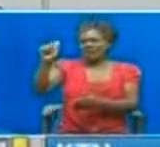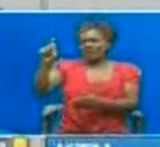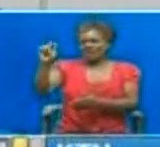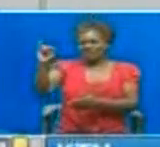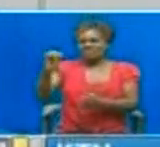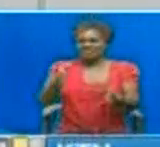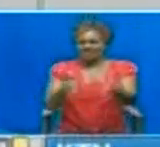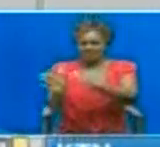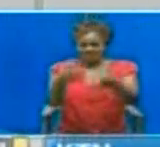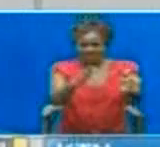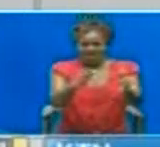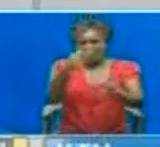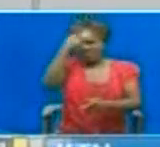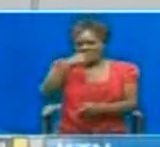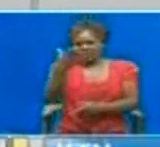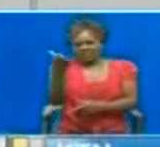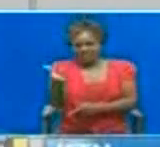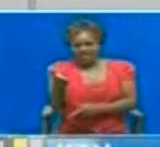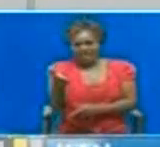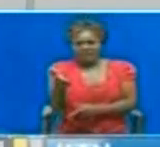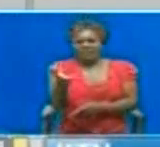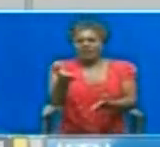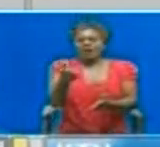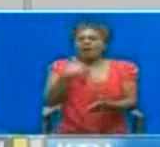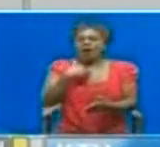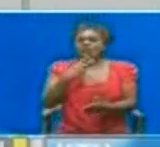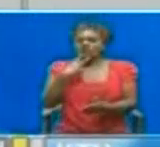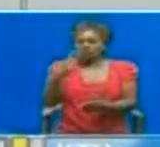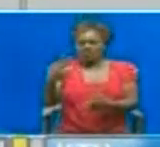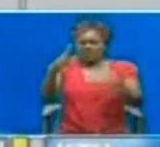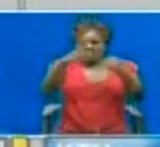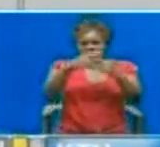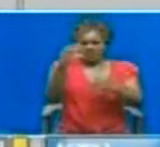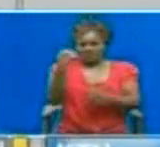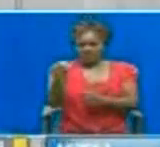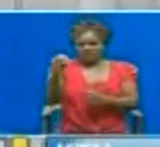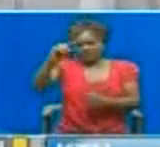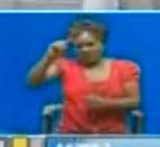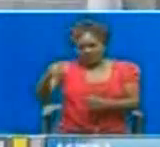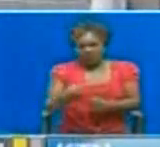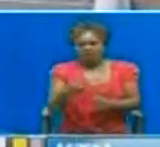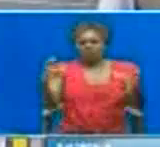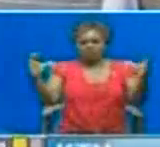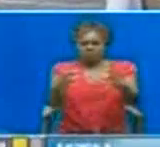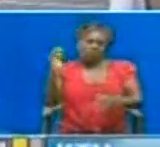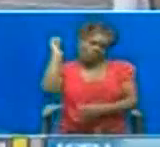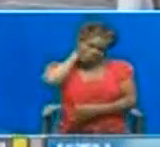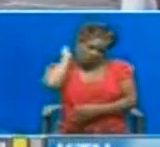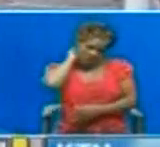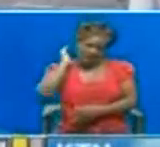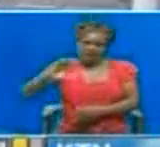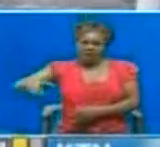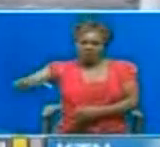an outlet at the Thika River upstream of the existing Thika Reservoir. Over 290,000 residents of Murang'a